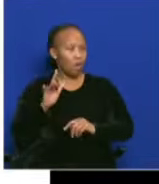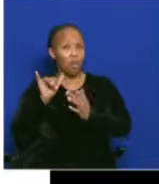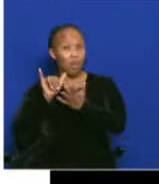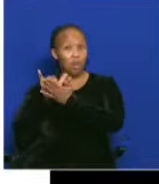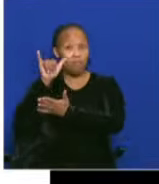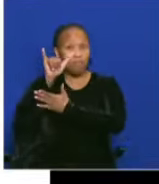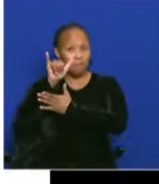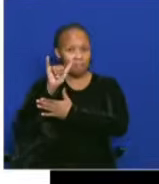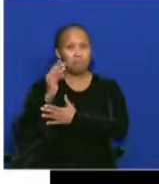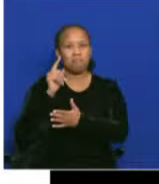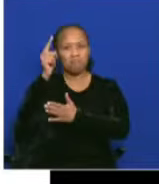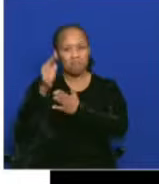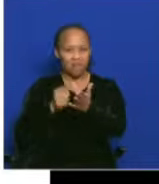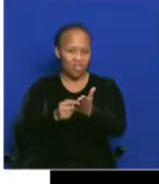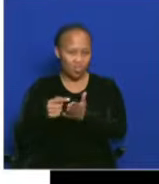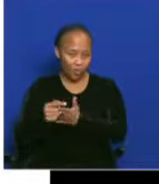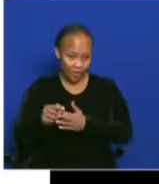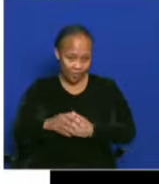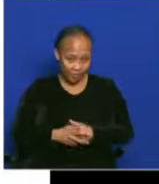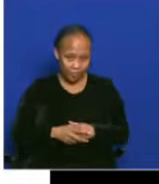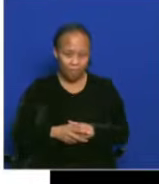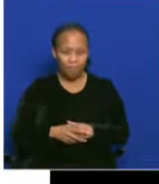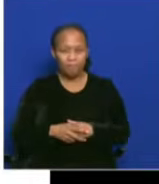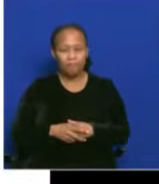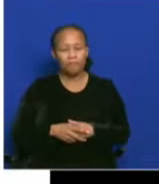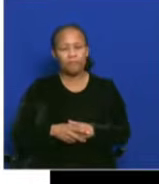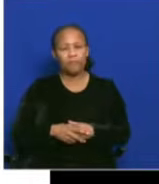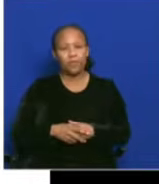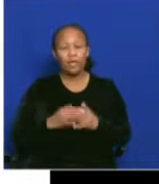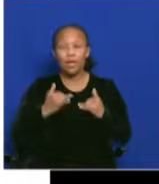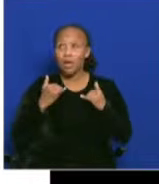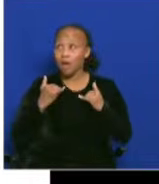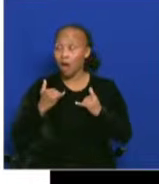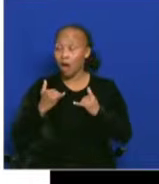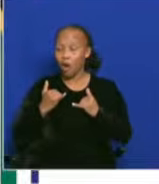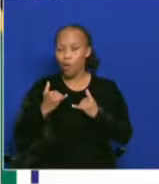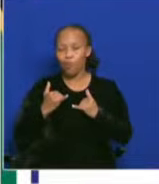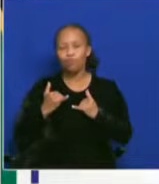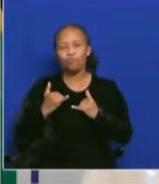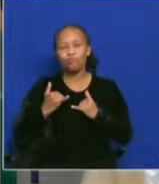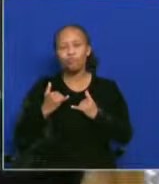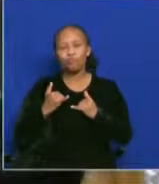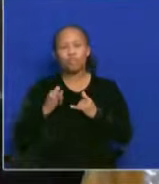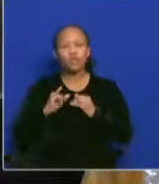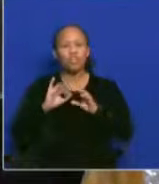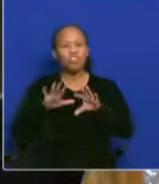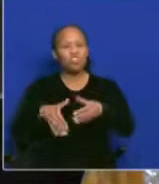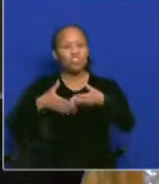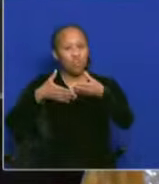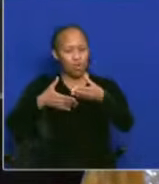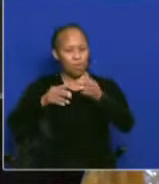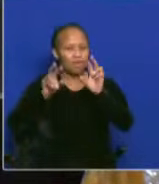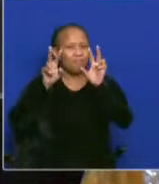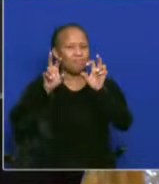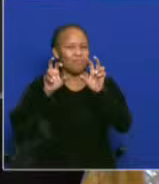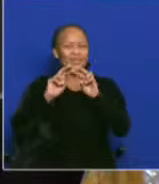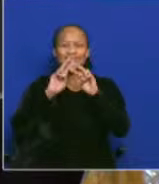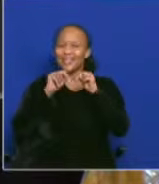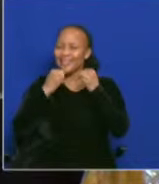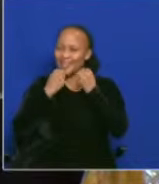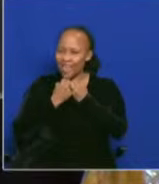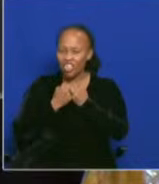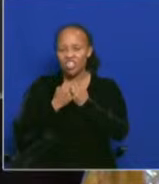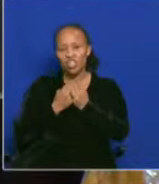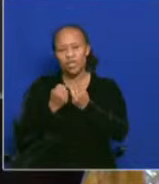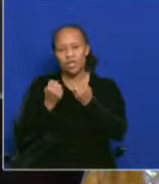And then he shares a document that's titled National Treasury and Siberia Master